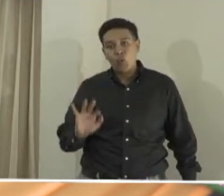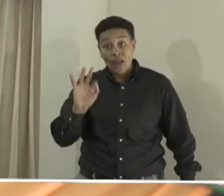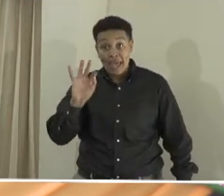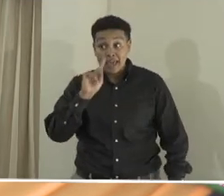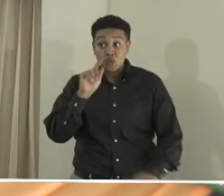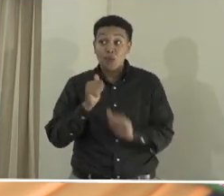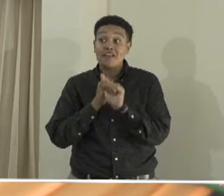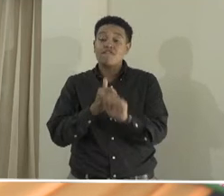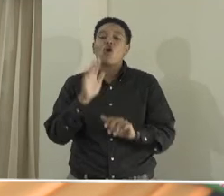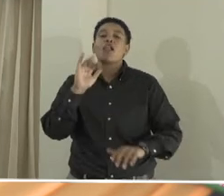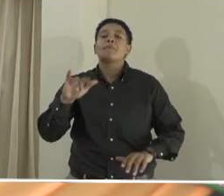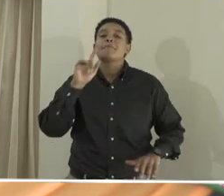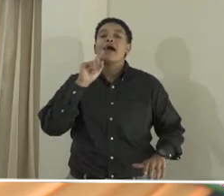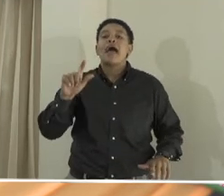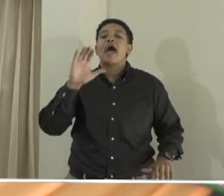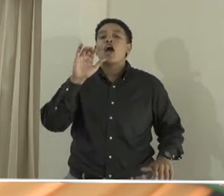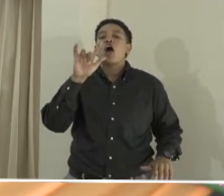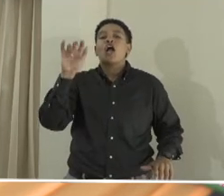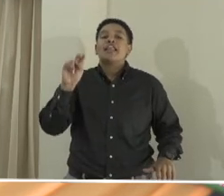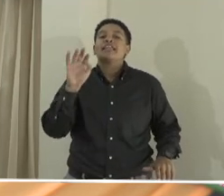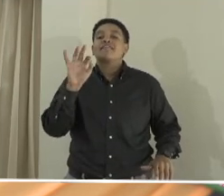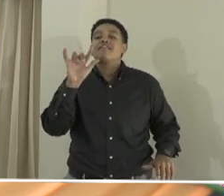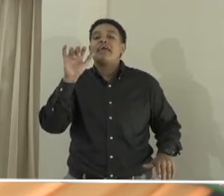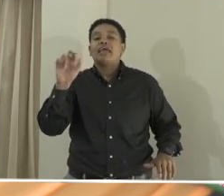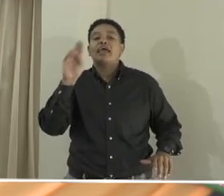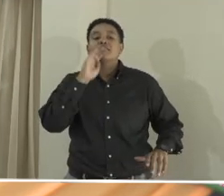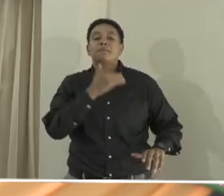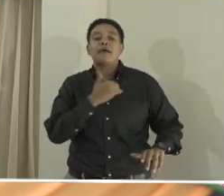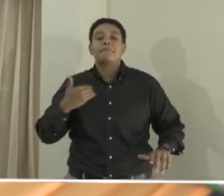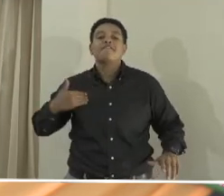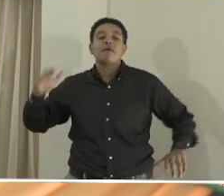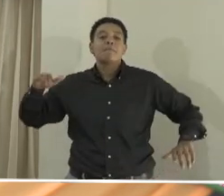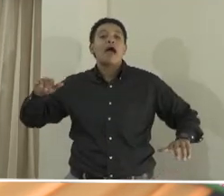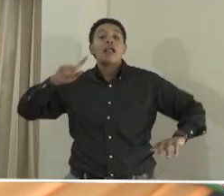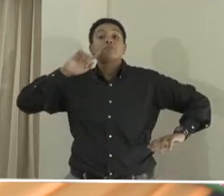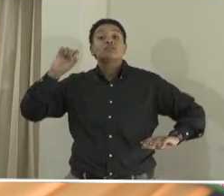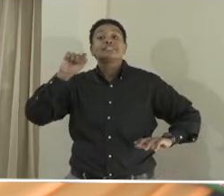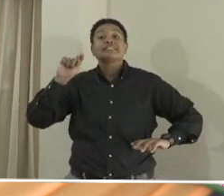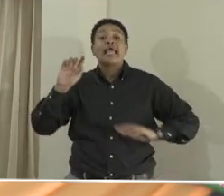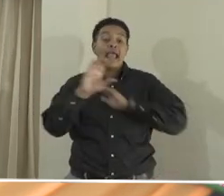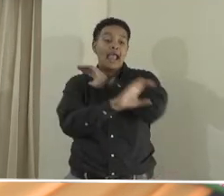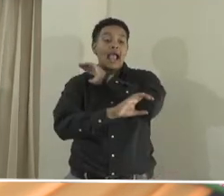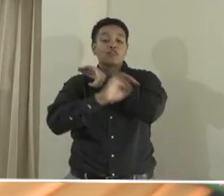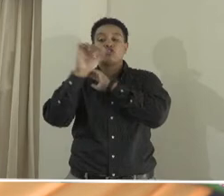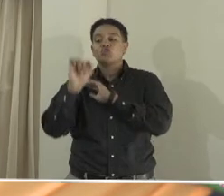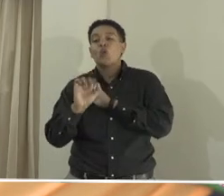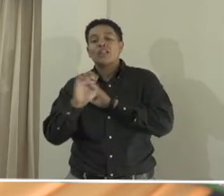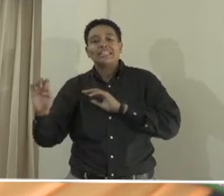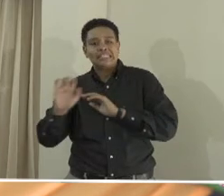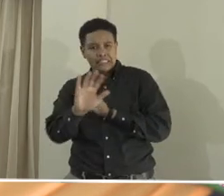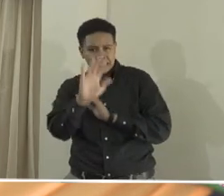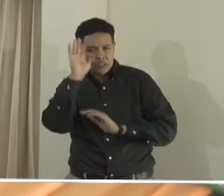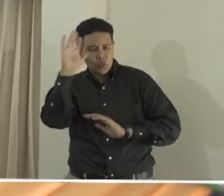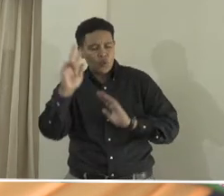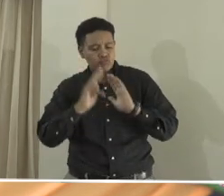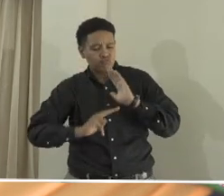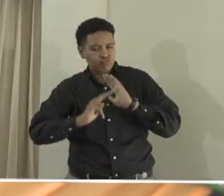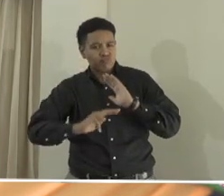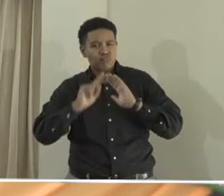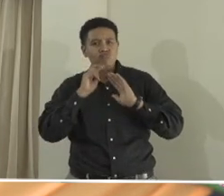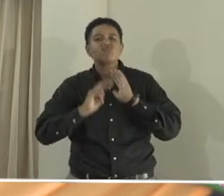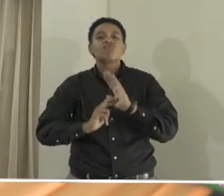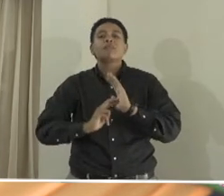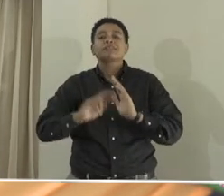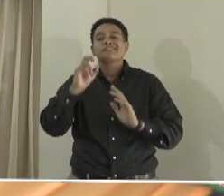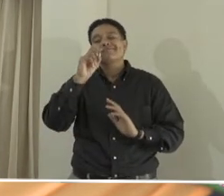by Mr. Colin Fagan, Member of Parliament, St. Catherine Southeastern, who is